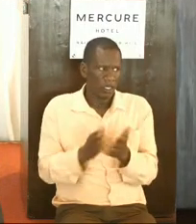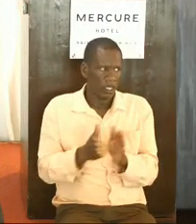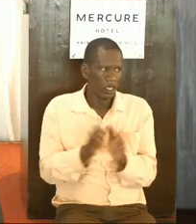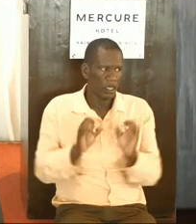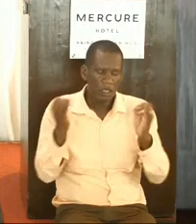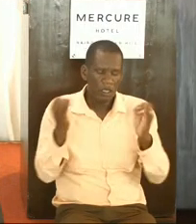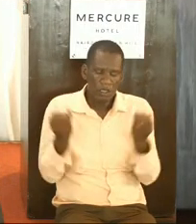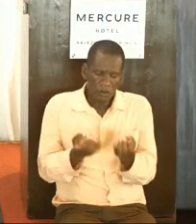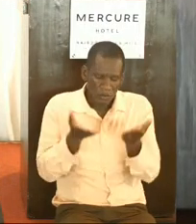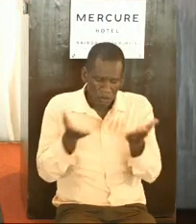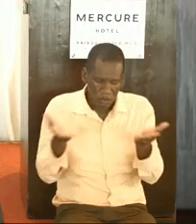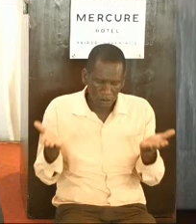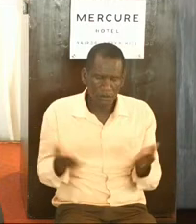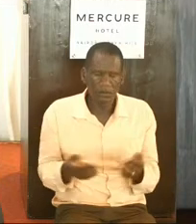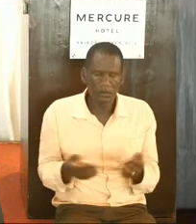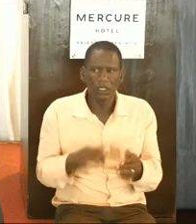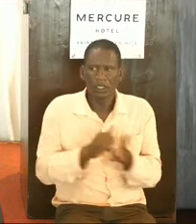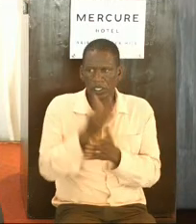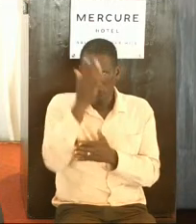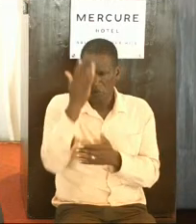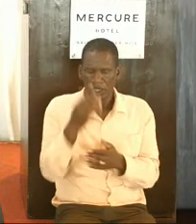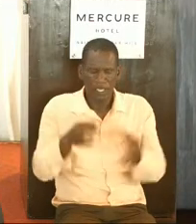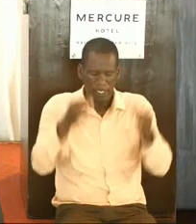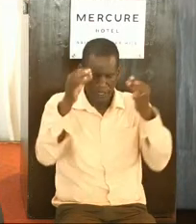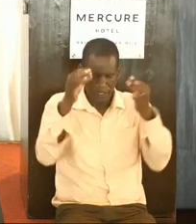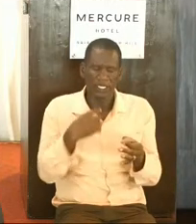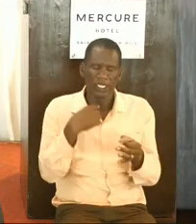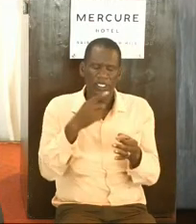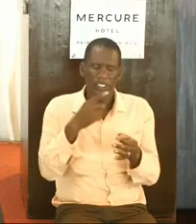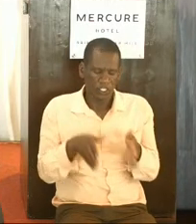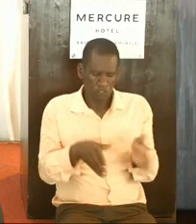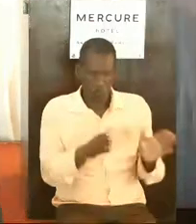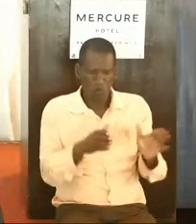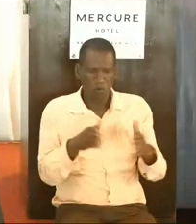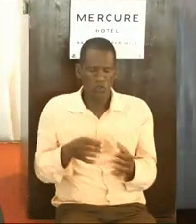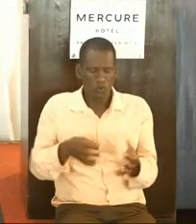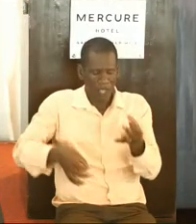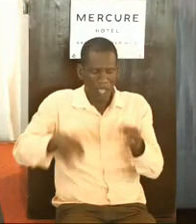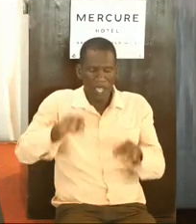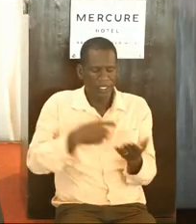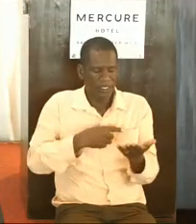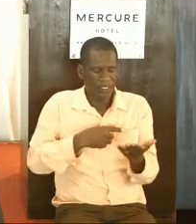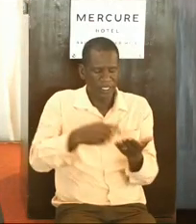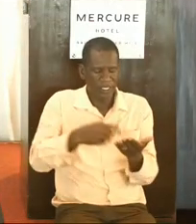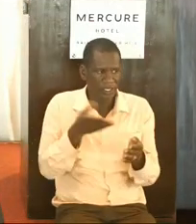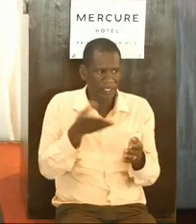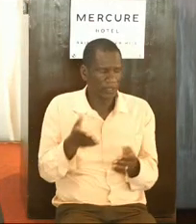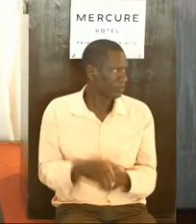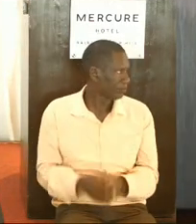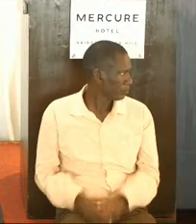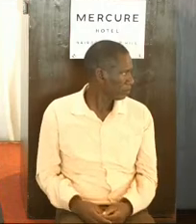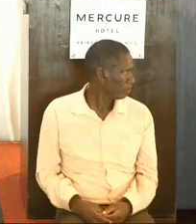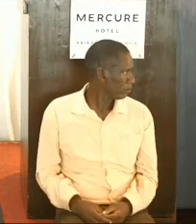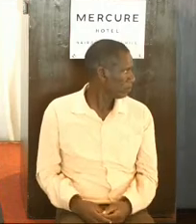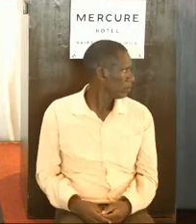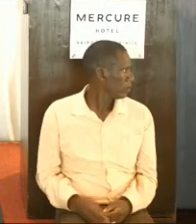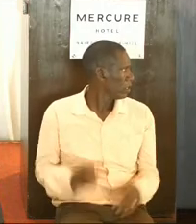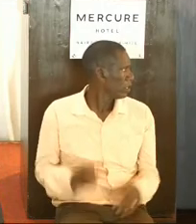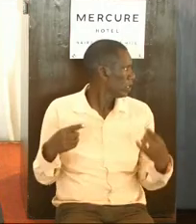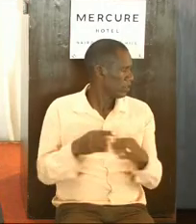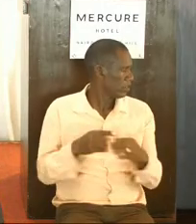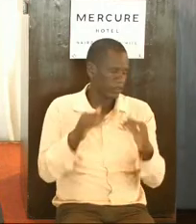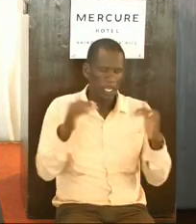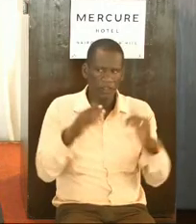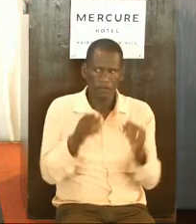institutions here and that's why I said it's it's an opportunity to just analyze and discuss this uh across different